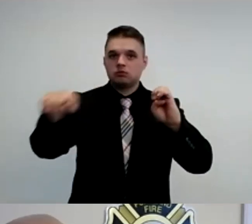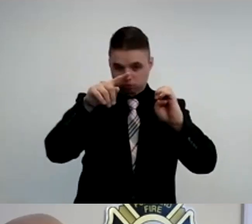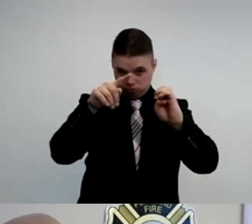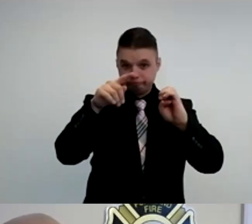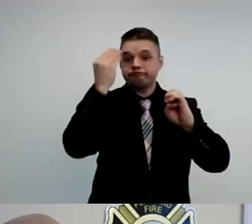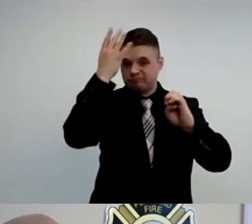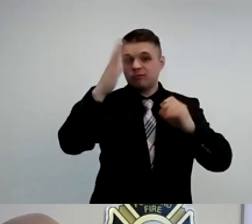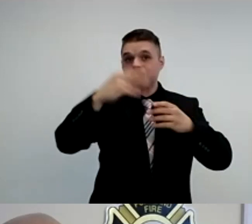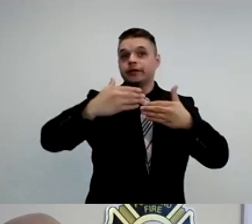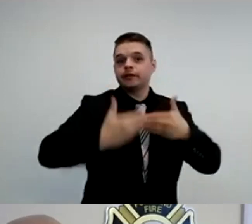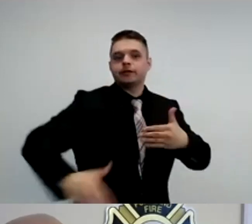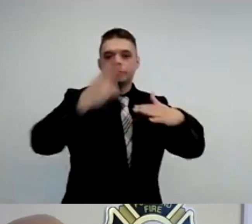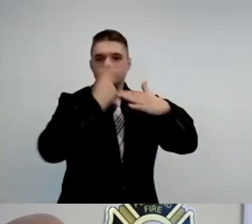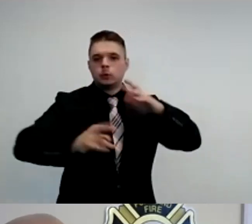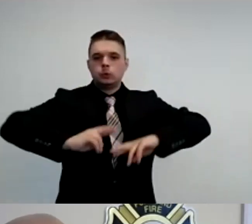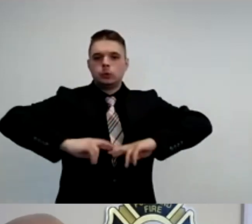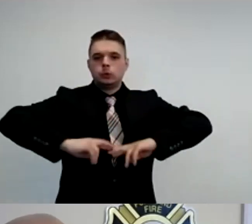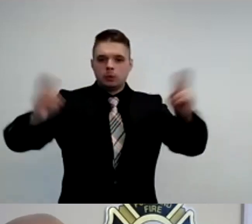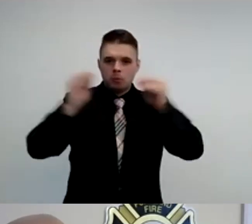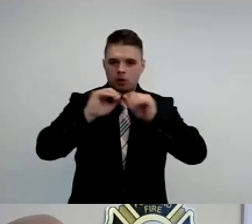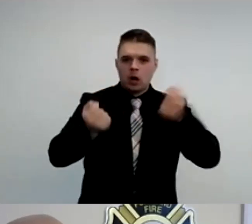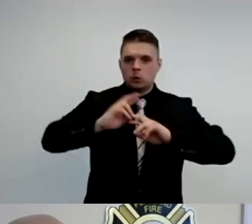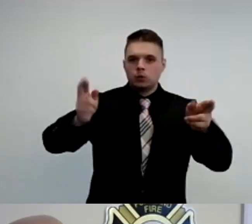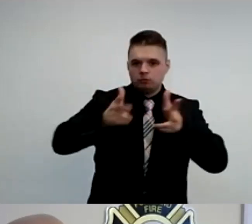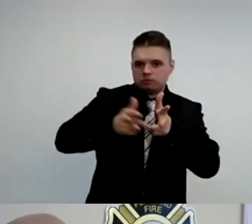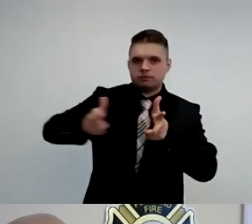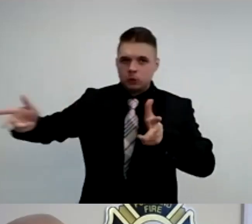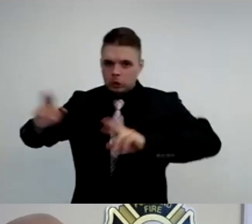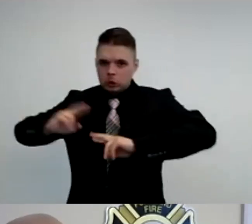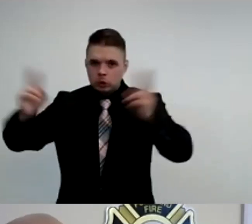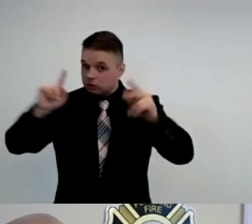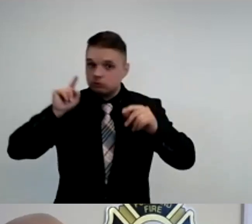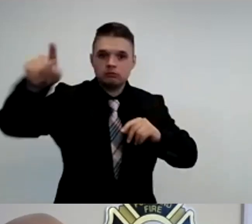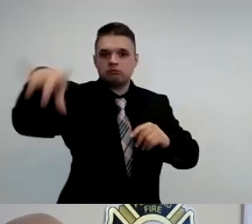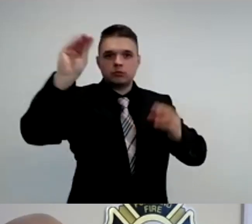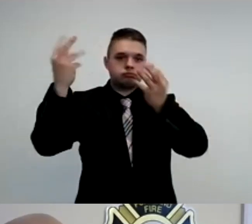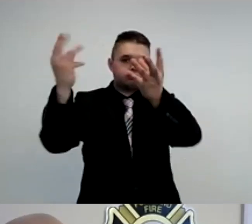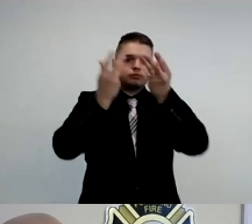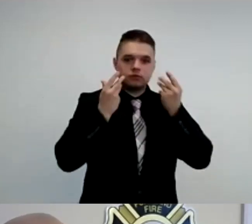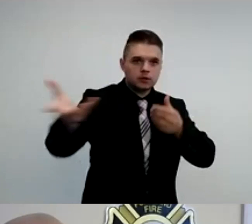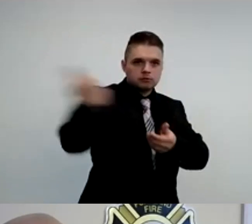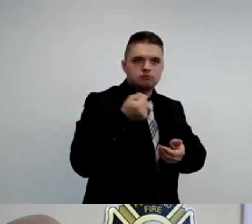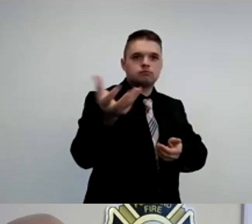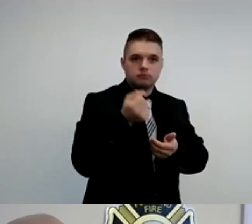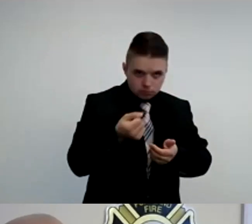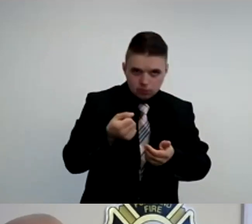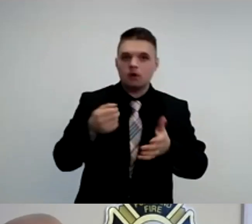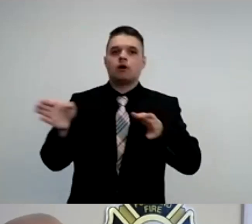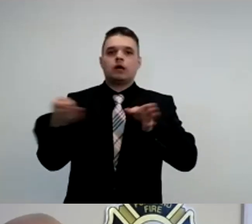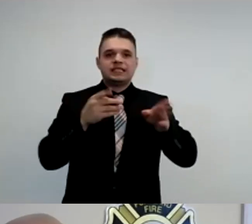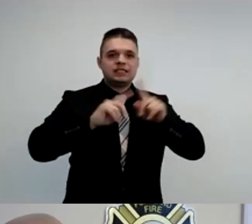area as to whether or not they're being inundated with patients. And if they are, we can start directing people to